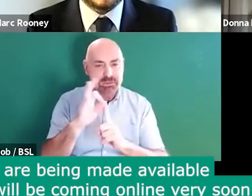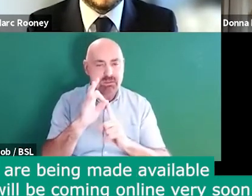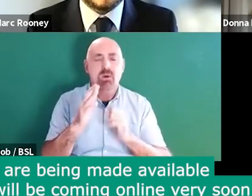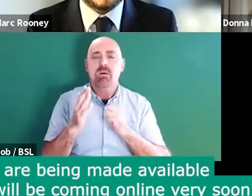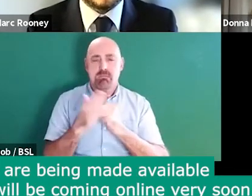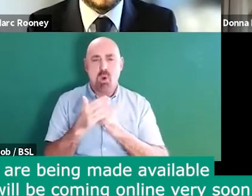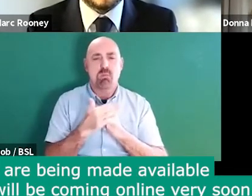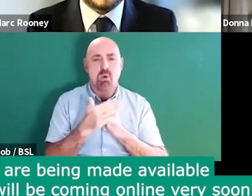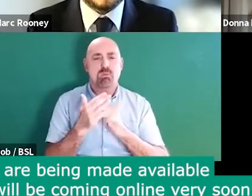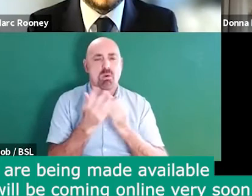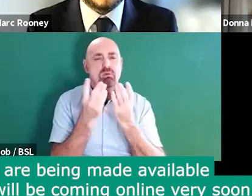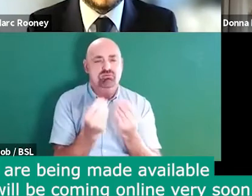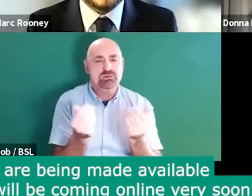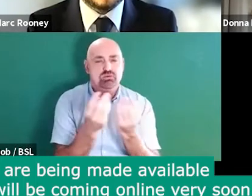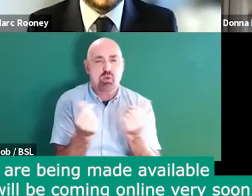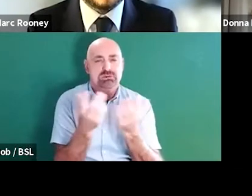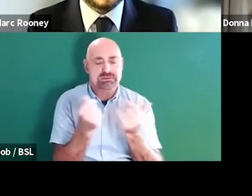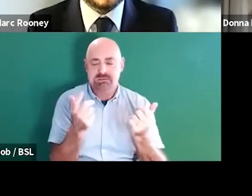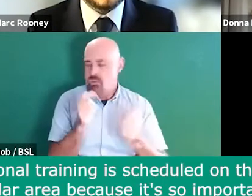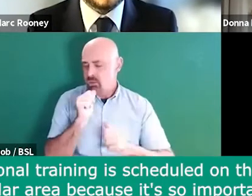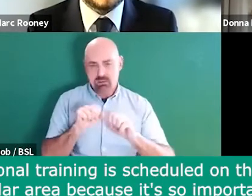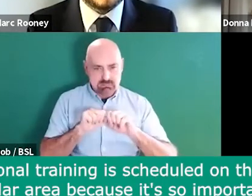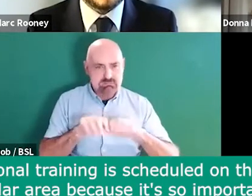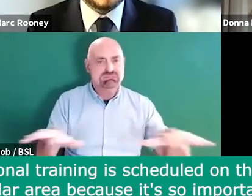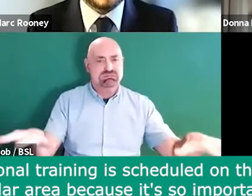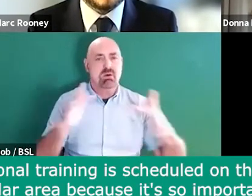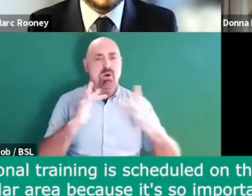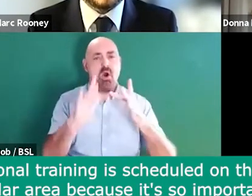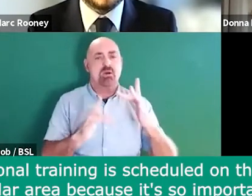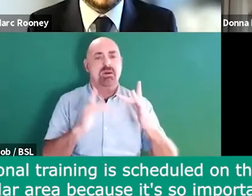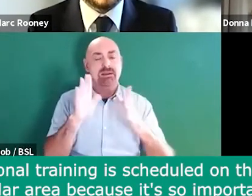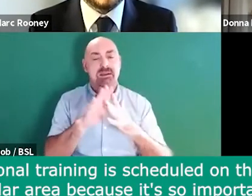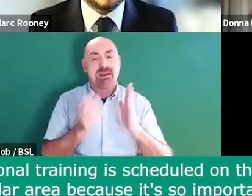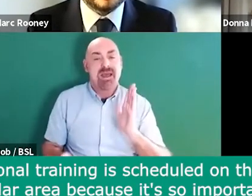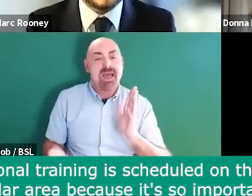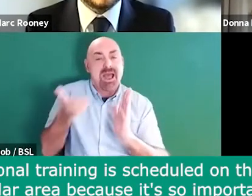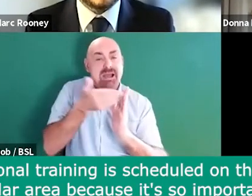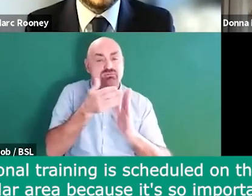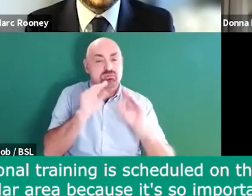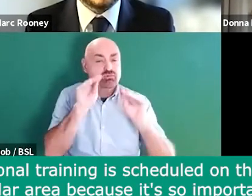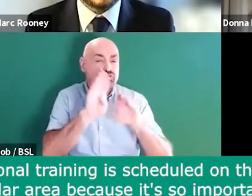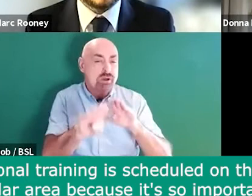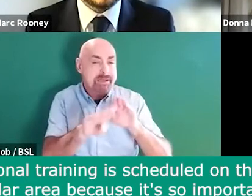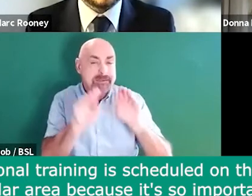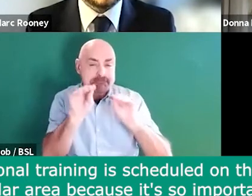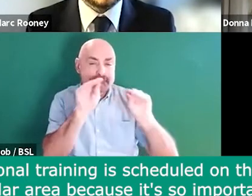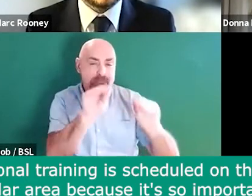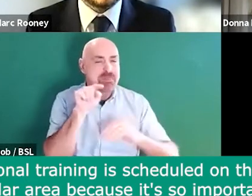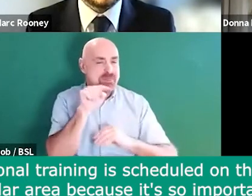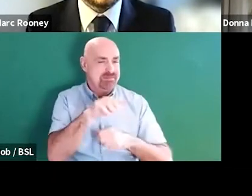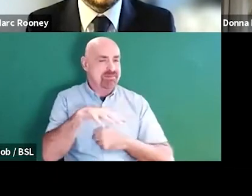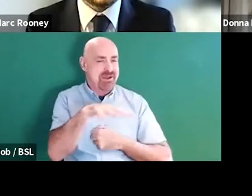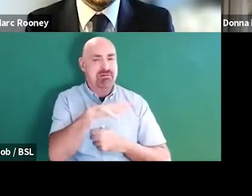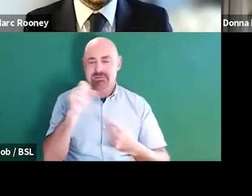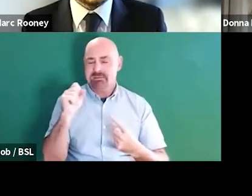made available on that. They'll be coming online very soon. Additional training is scheduled on this particular area because it's so